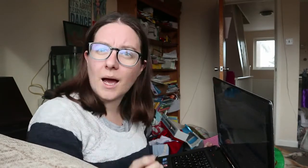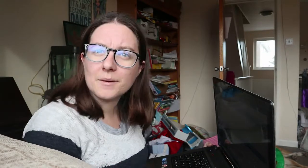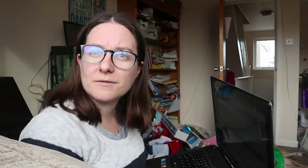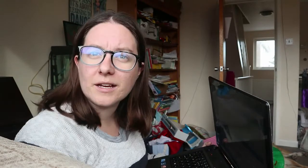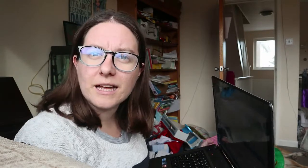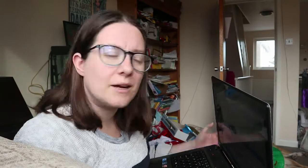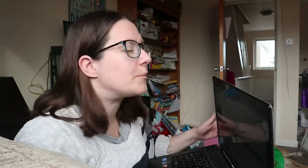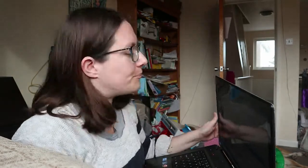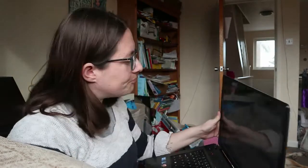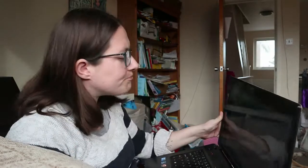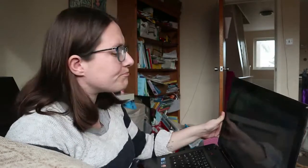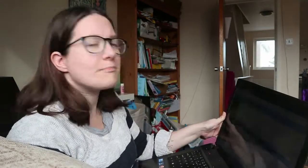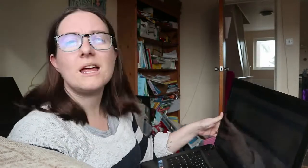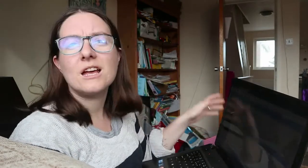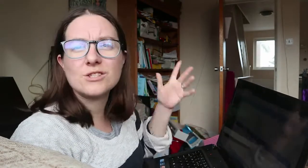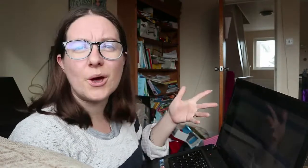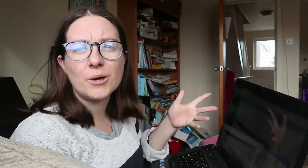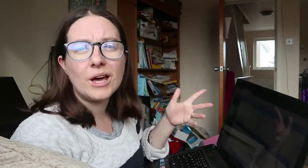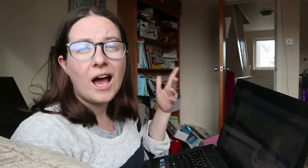I'm going to find that out.